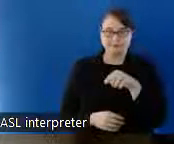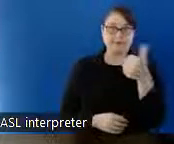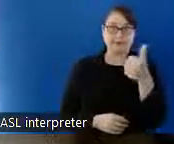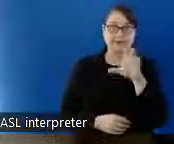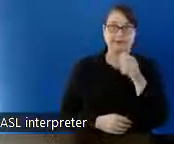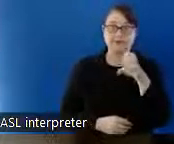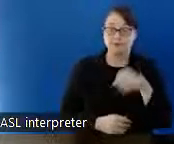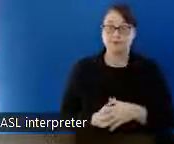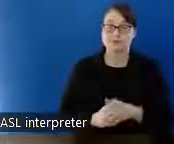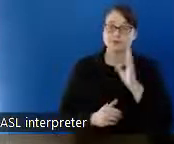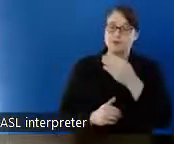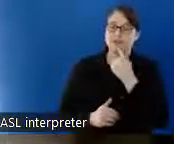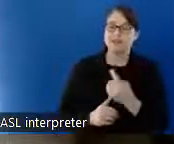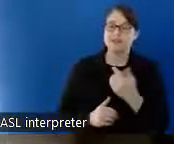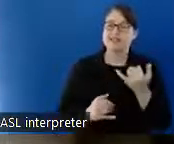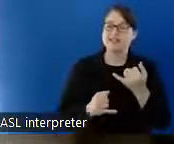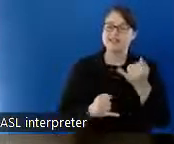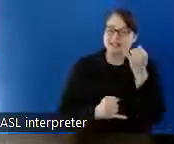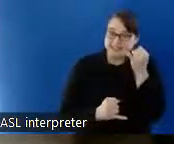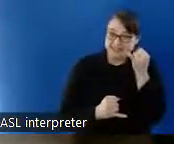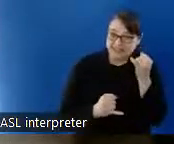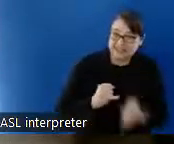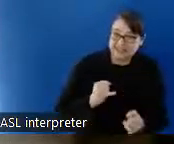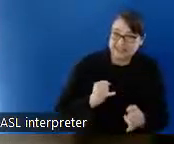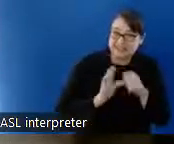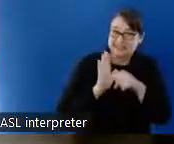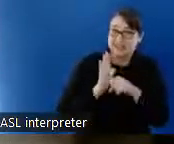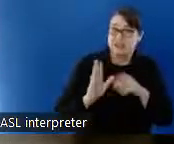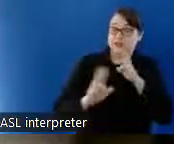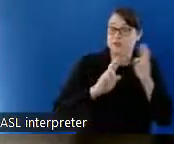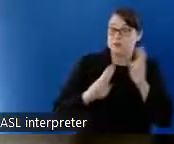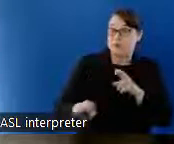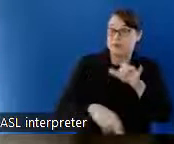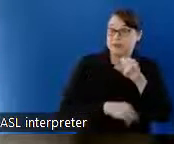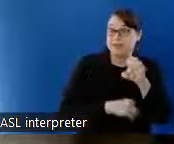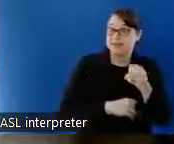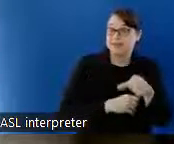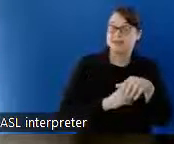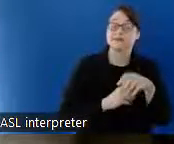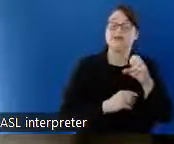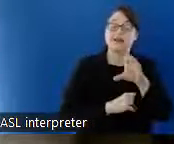And I will say that the last state that reported a case was Wyoming.